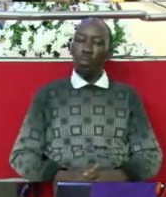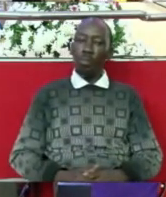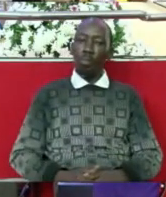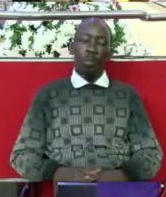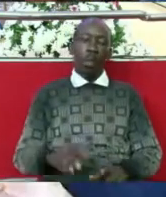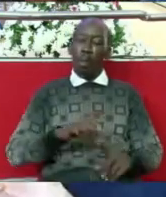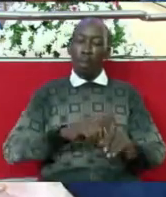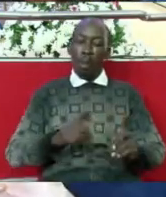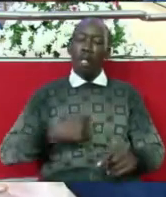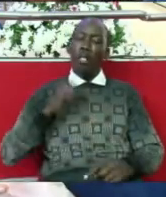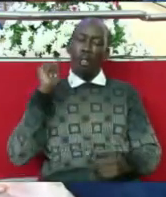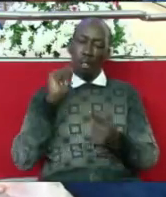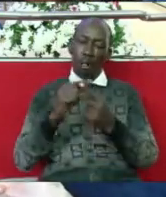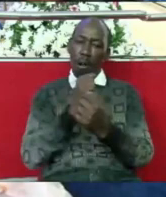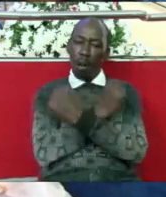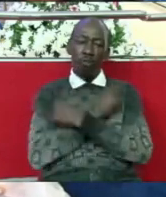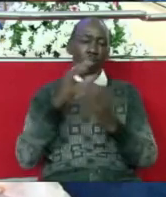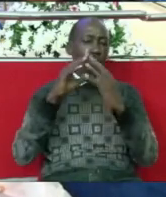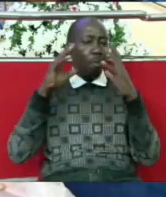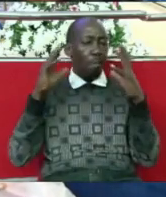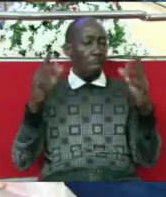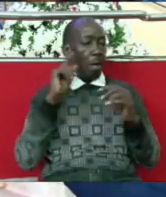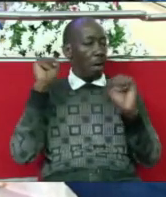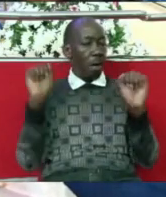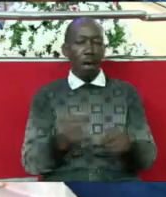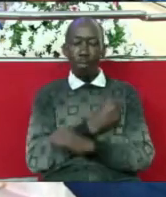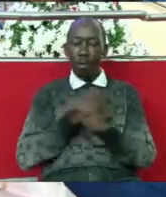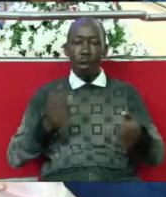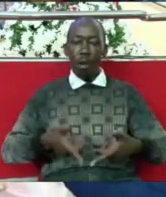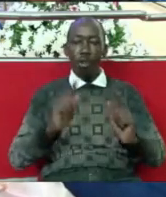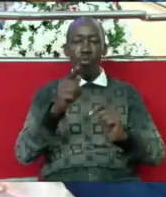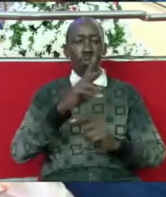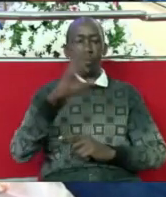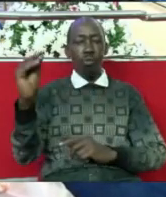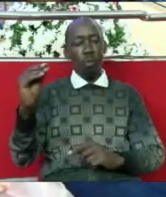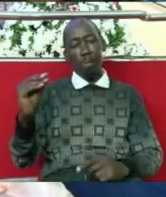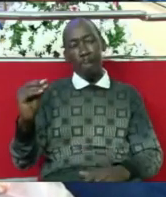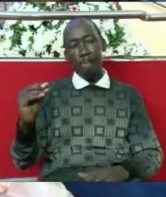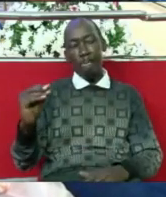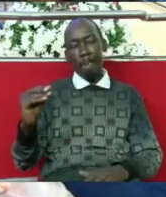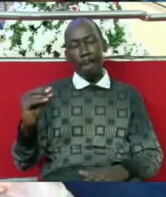But I still love you so much, I cannot let you go.